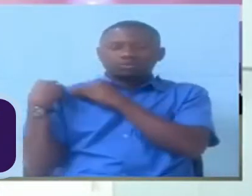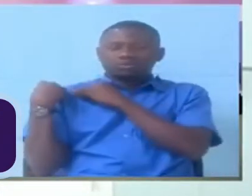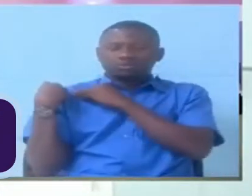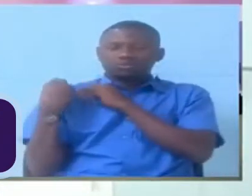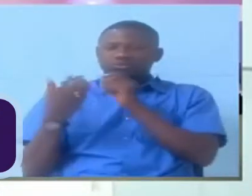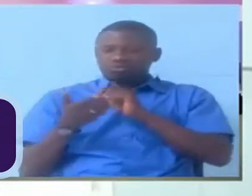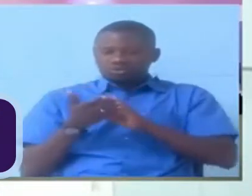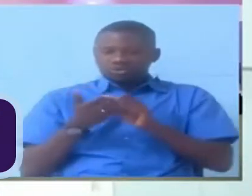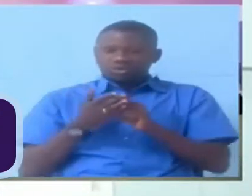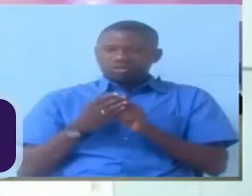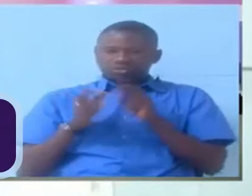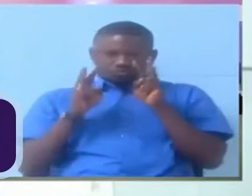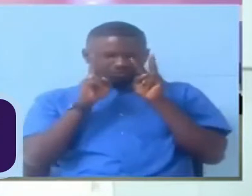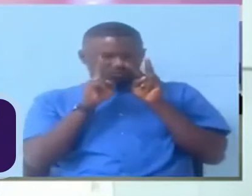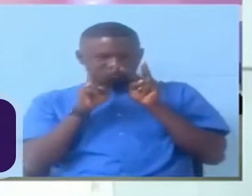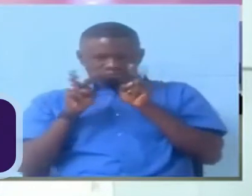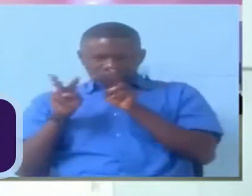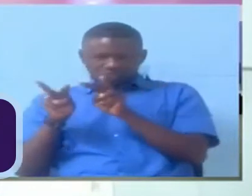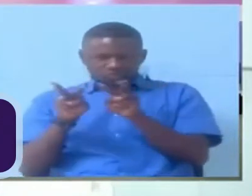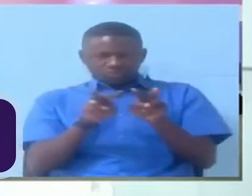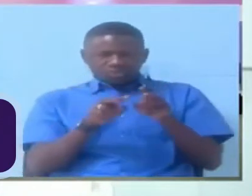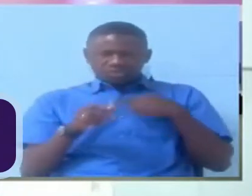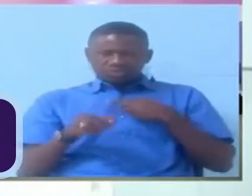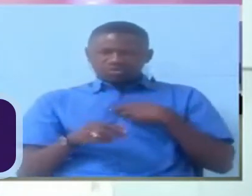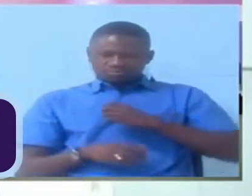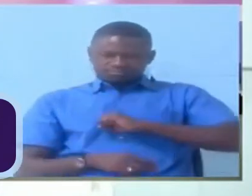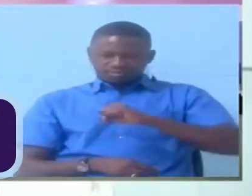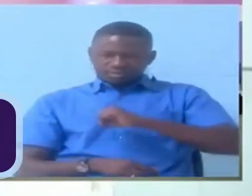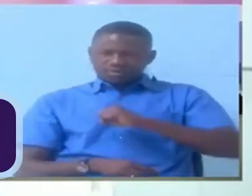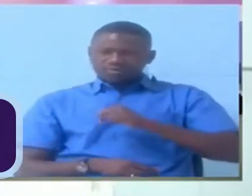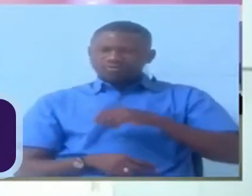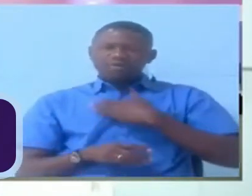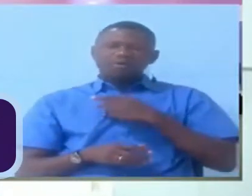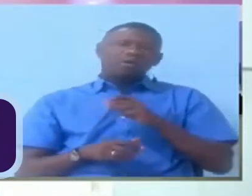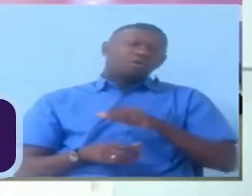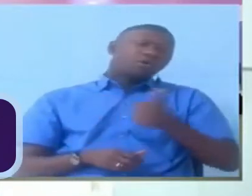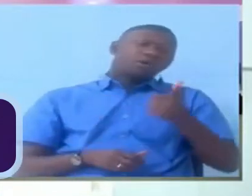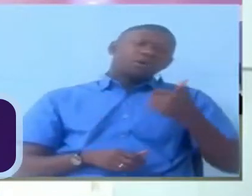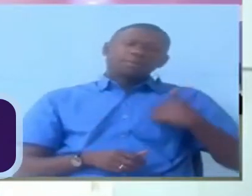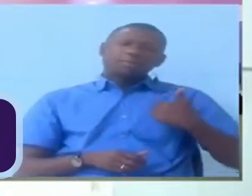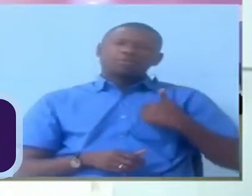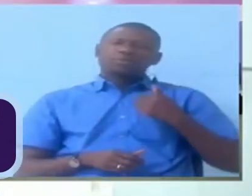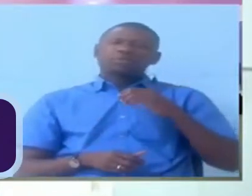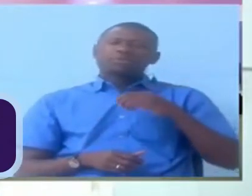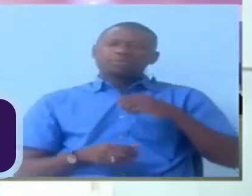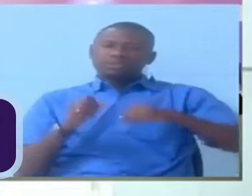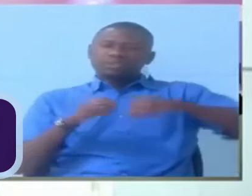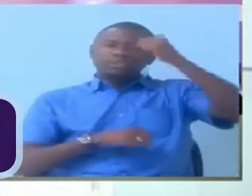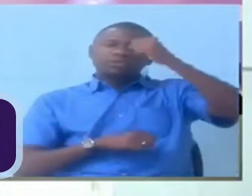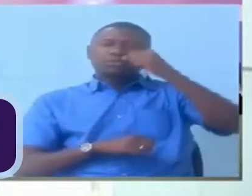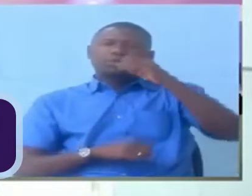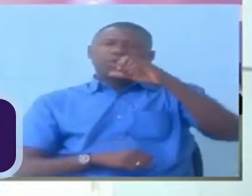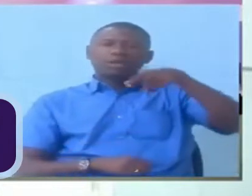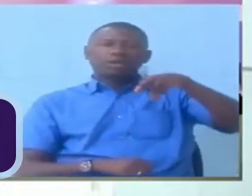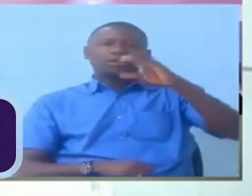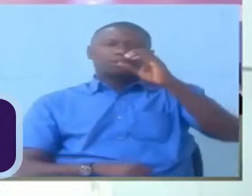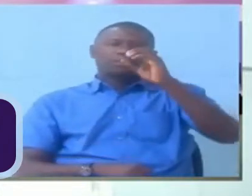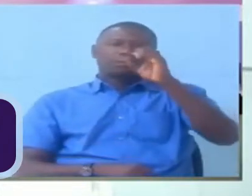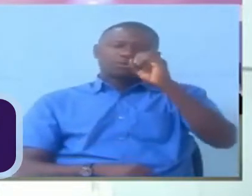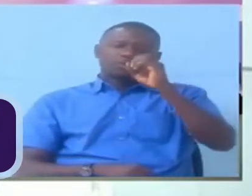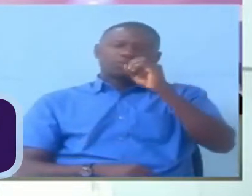yembondi sojar karambu nyinto. To Yundum. Yen samba Yundum. In the army. Sojar bundato.